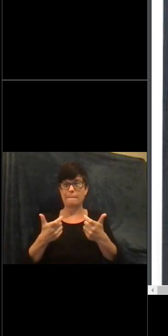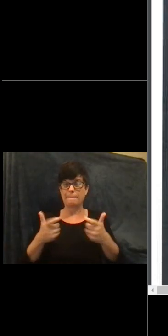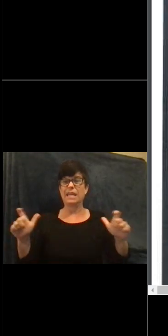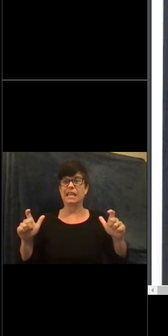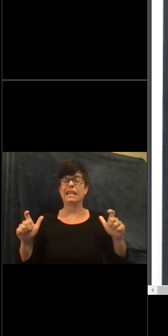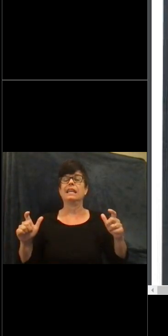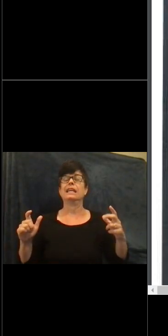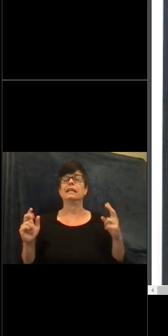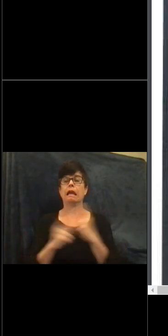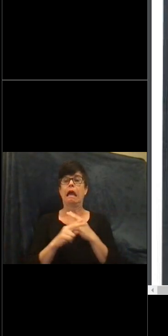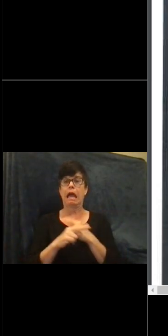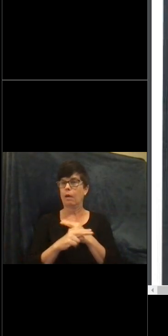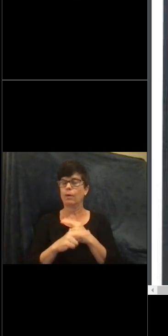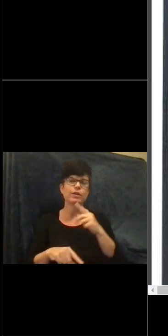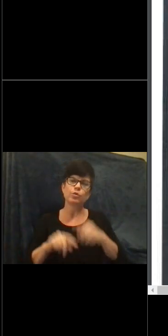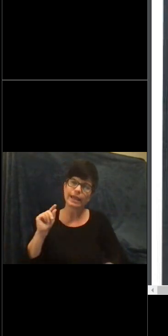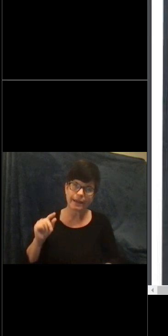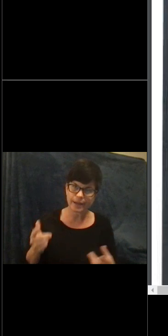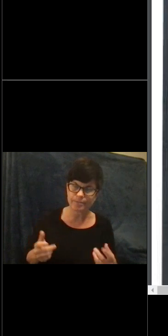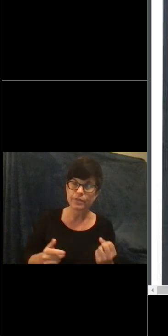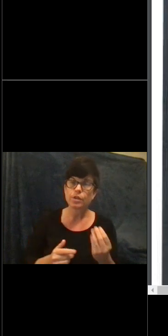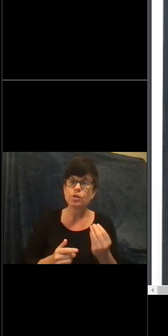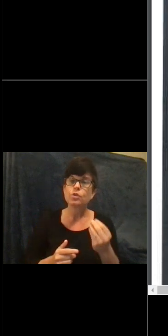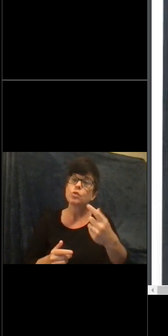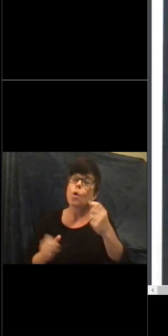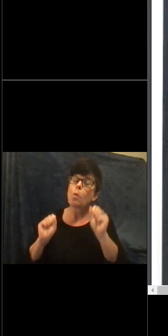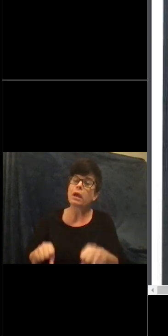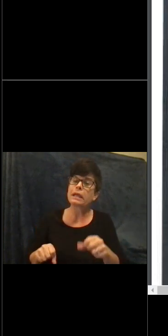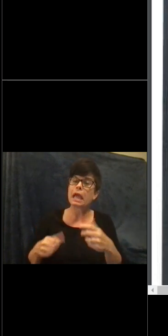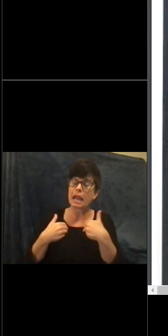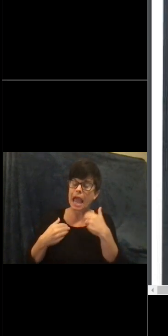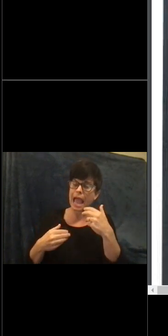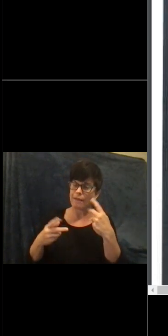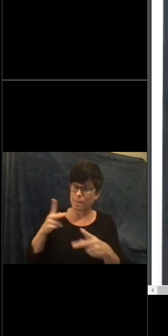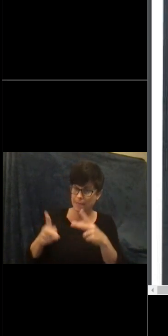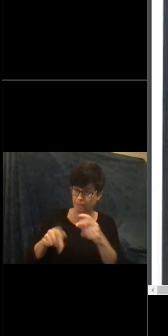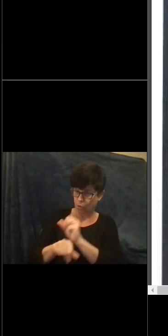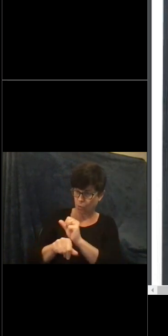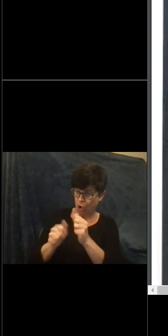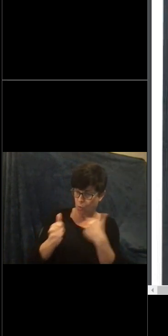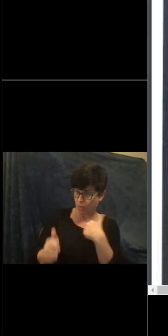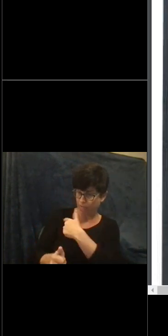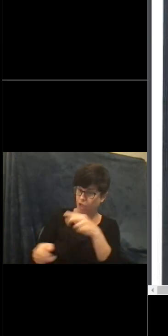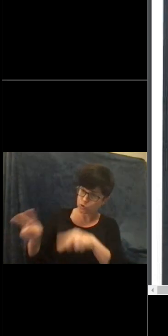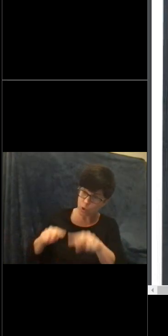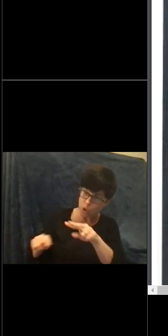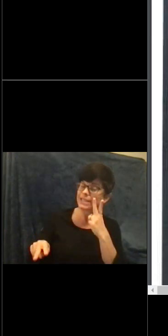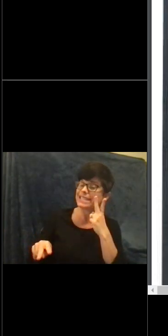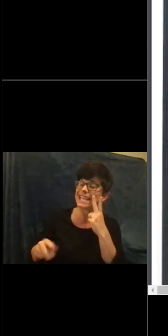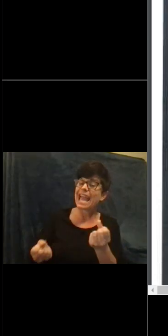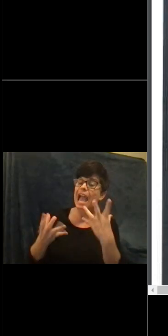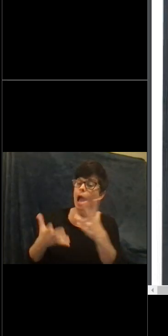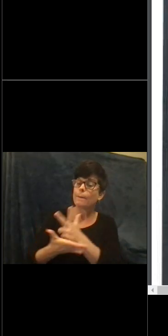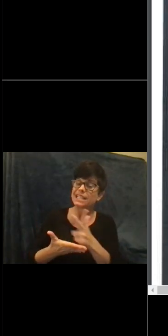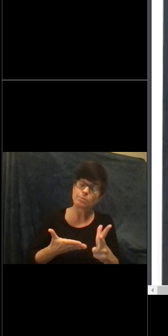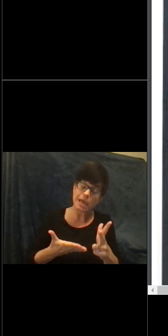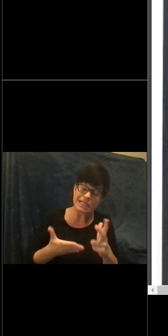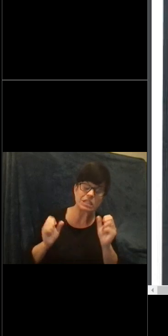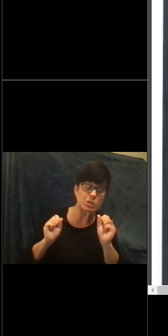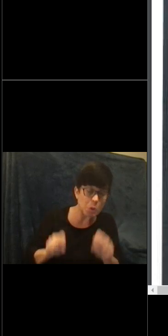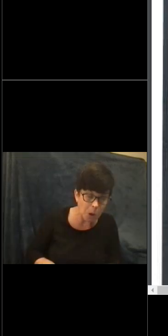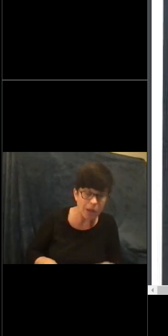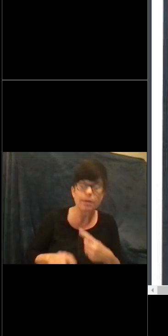design considerations. We certainly can have our people look at it and tell us what you could fit on it. But one thing that was absolutely clear years ago